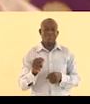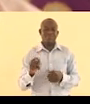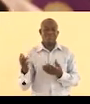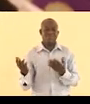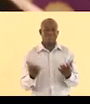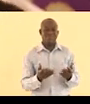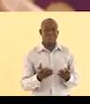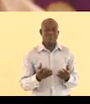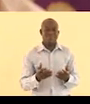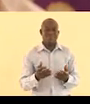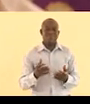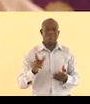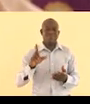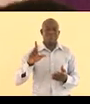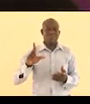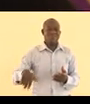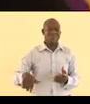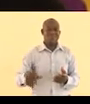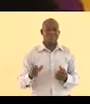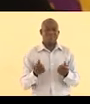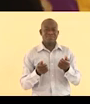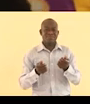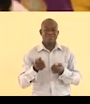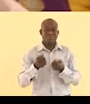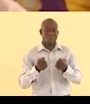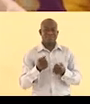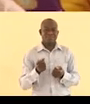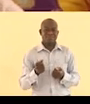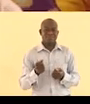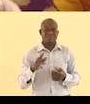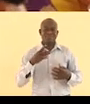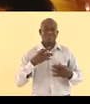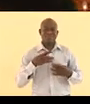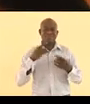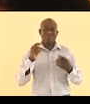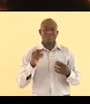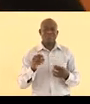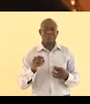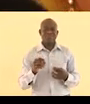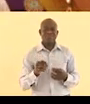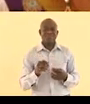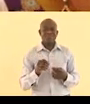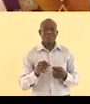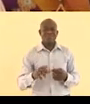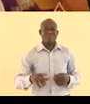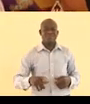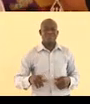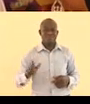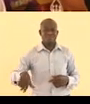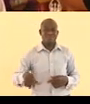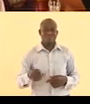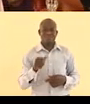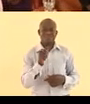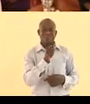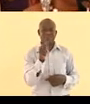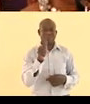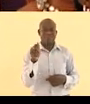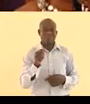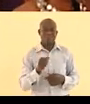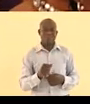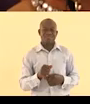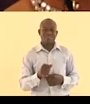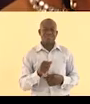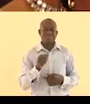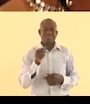latest cars. You are interested. The latest perfume, that's the one you want.